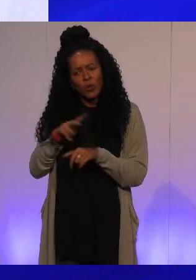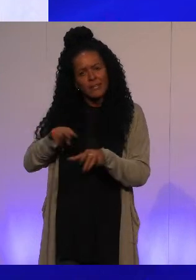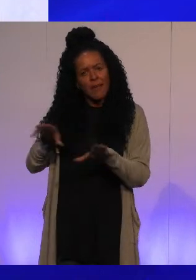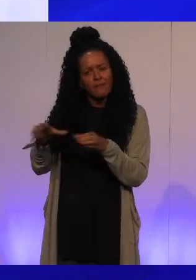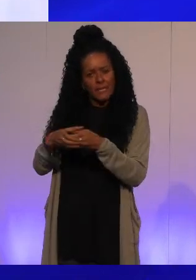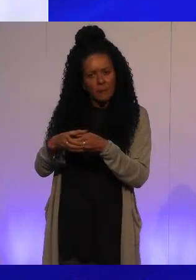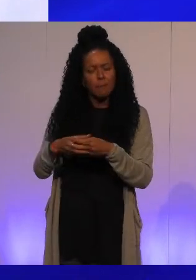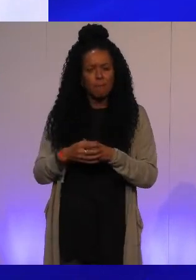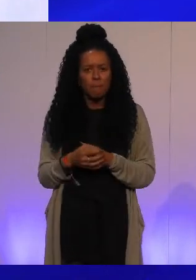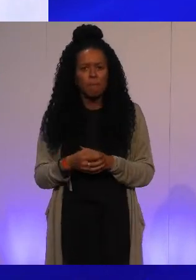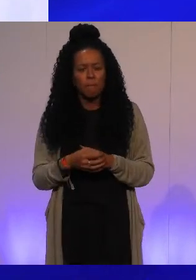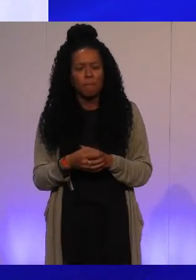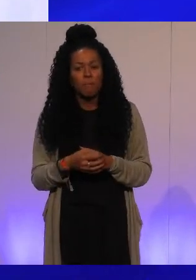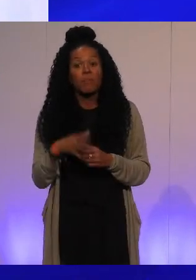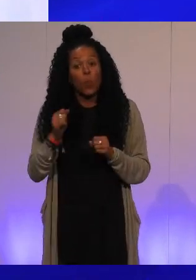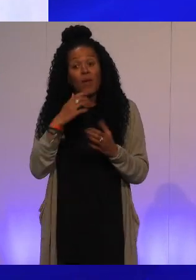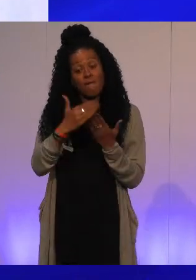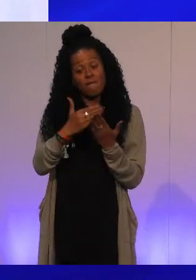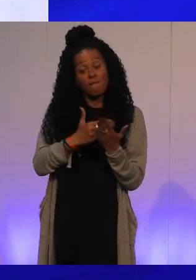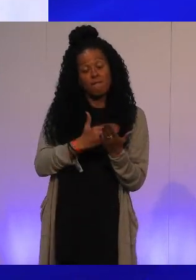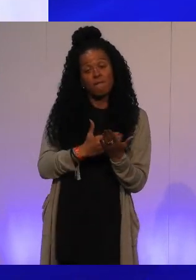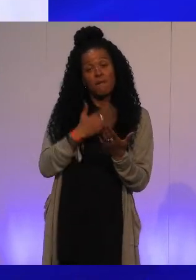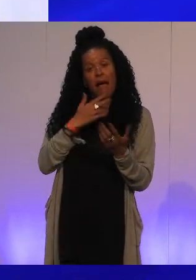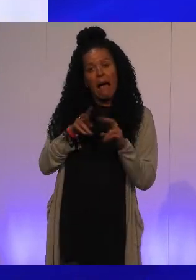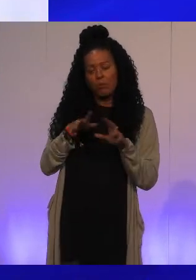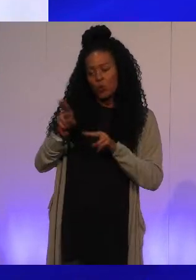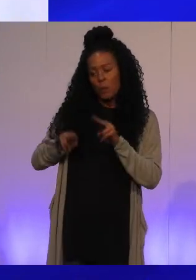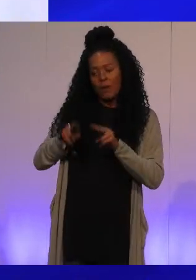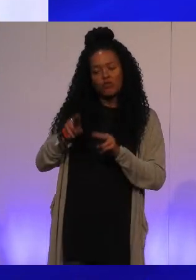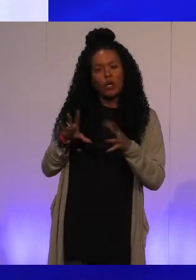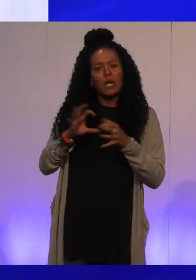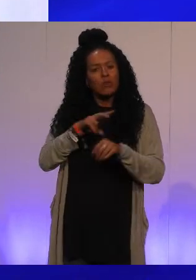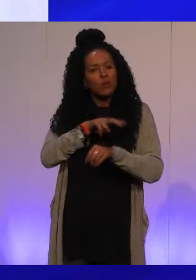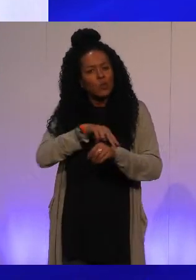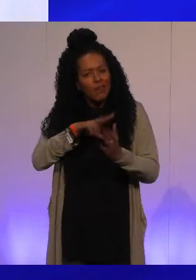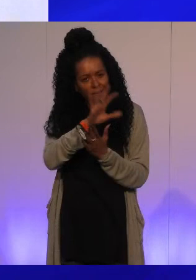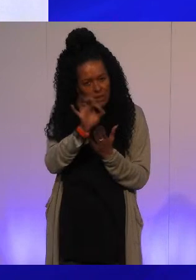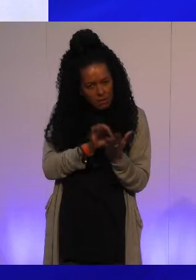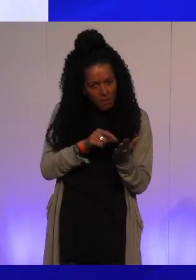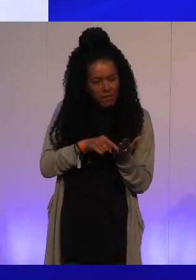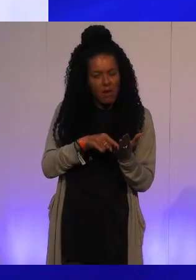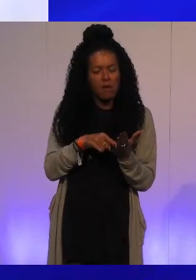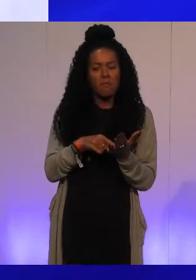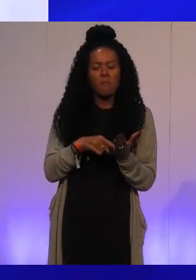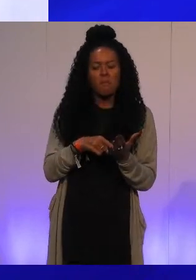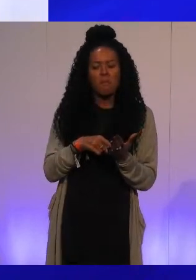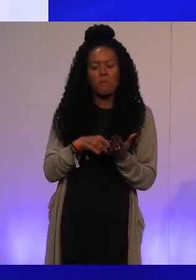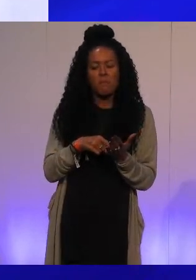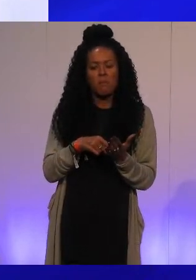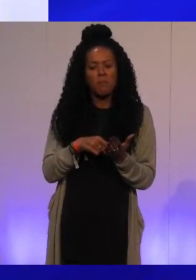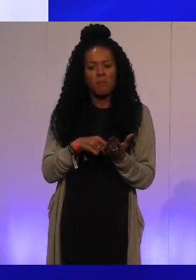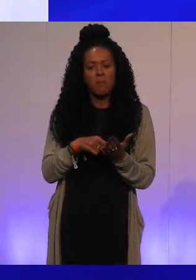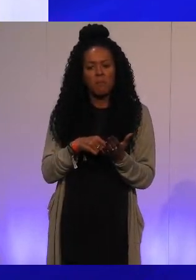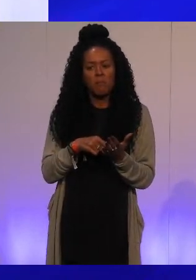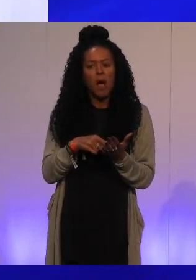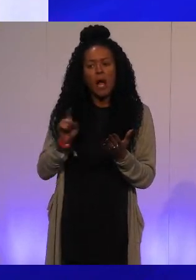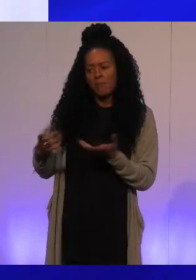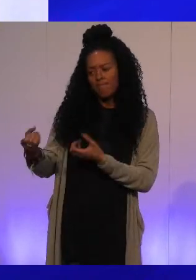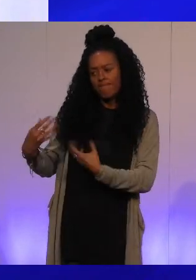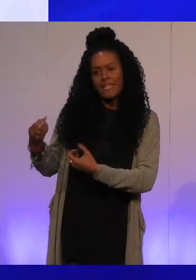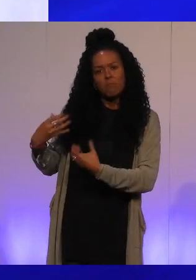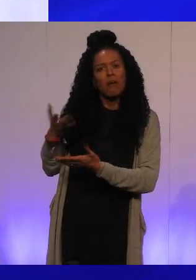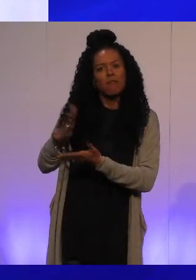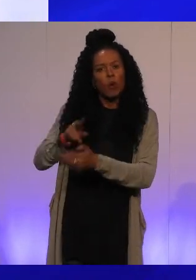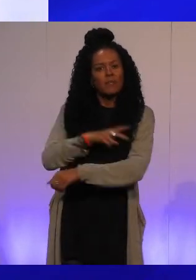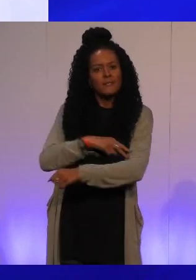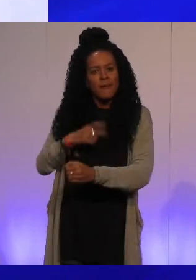And again, there are some measures there in terms of the staff survey, but also just you know, what feedback we're getting from